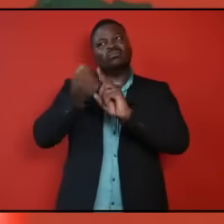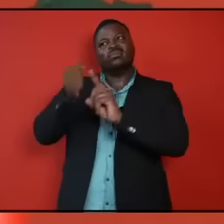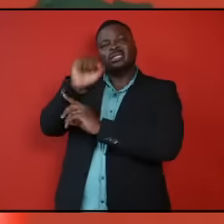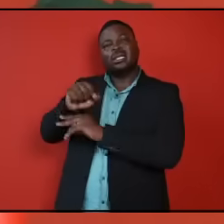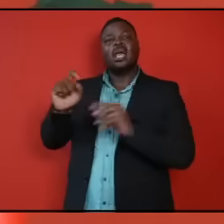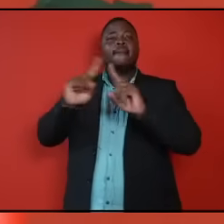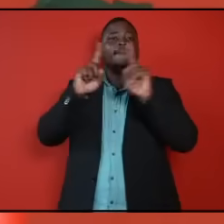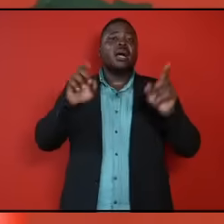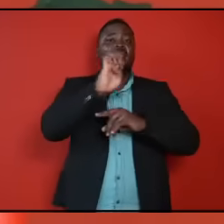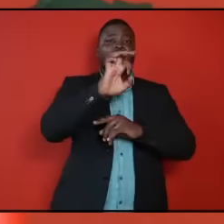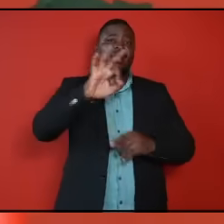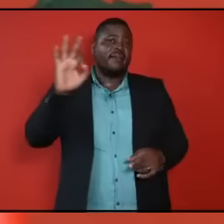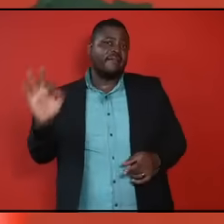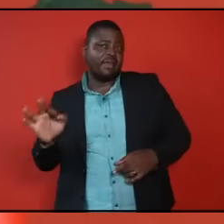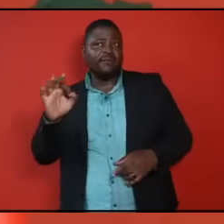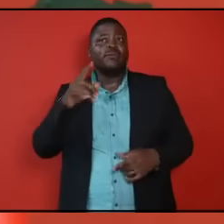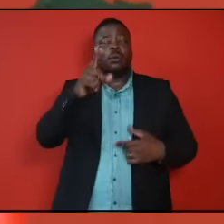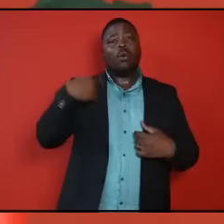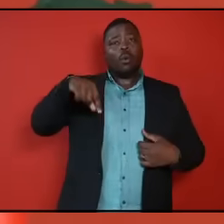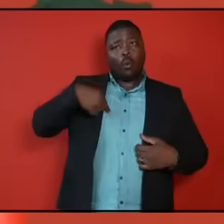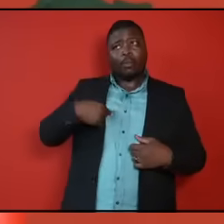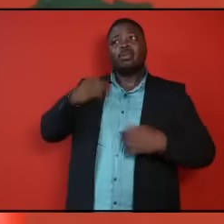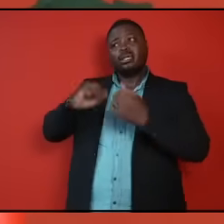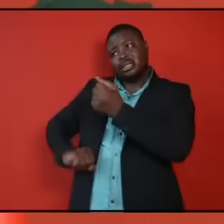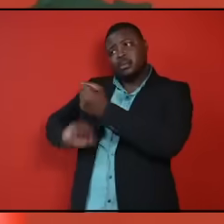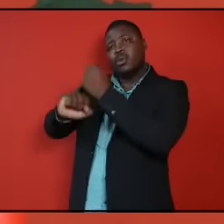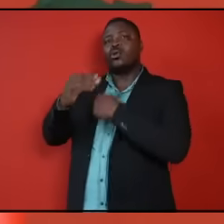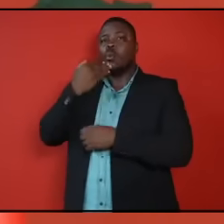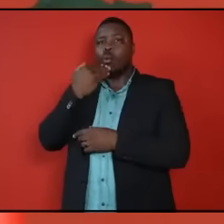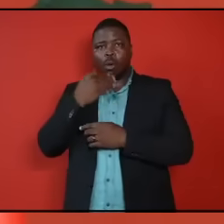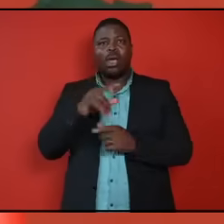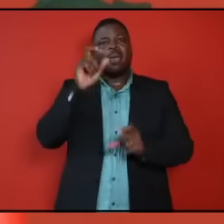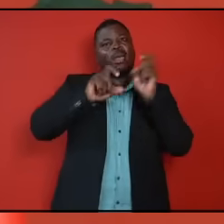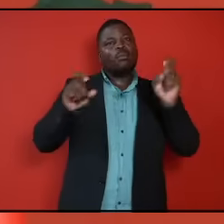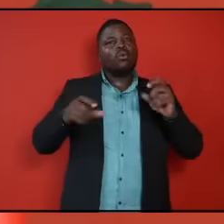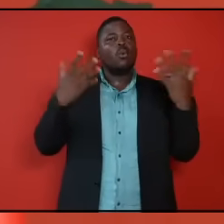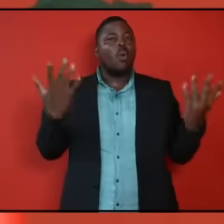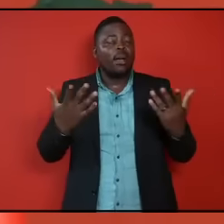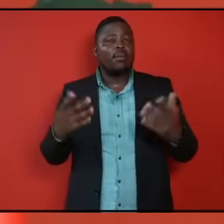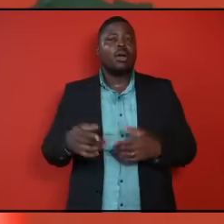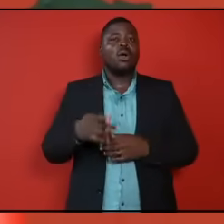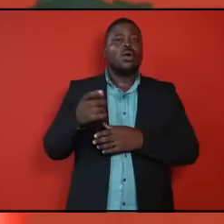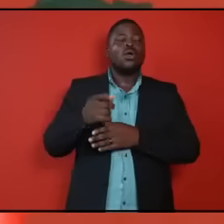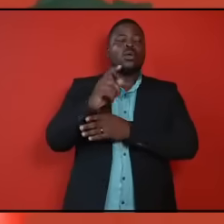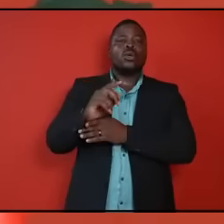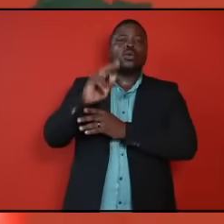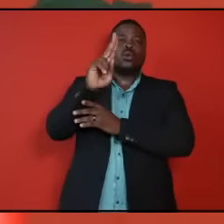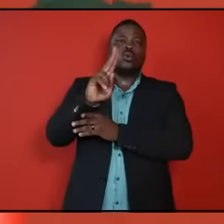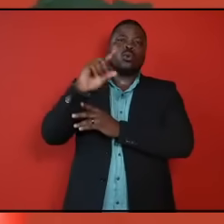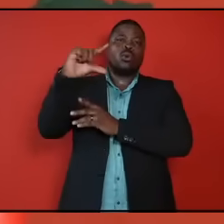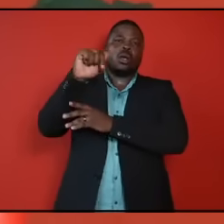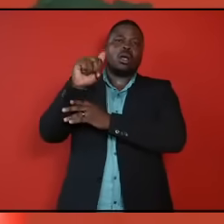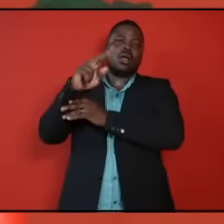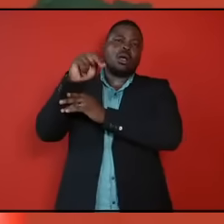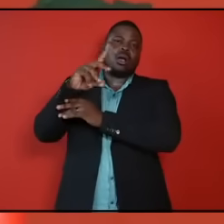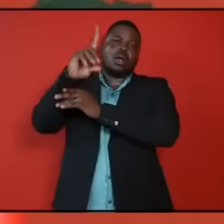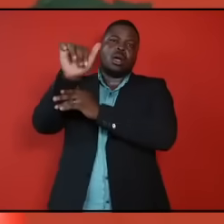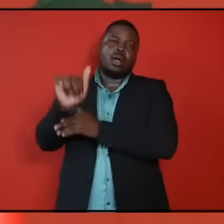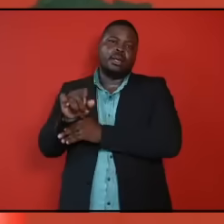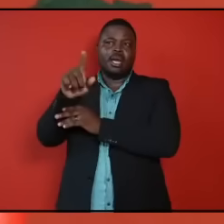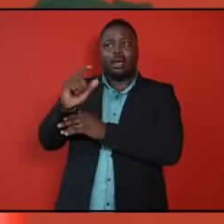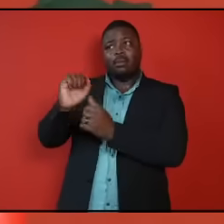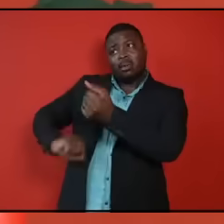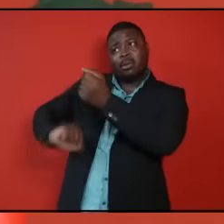firm solidarity with the people of Uganda and calls on regional and international bodies to recognize these elections